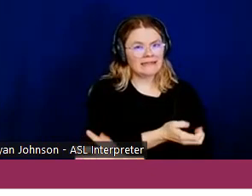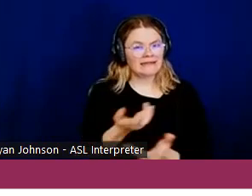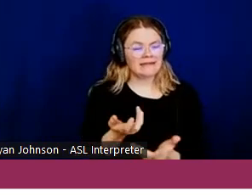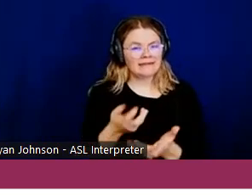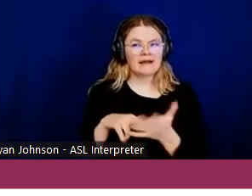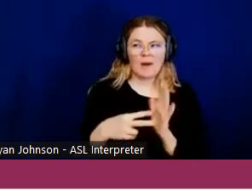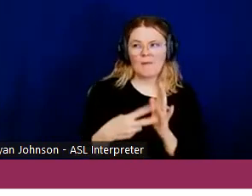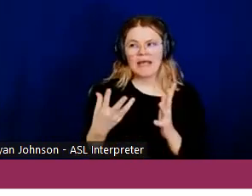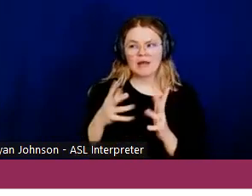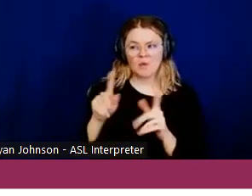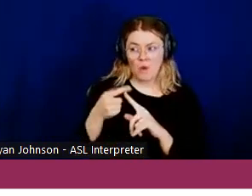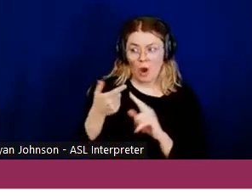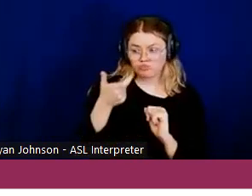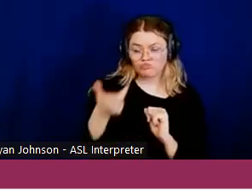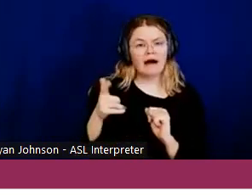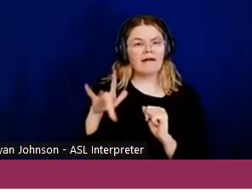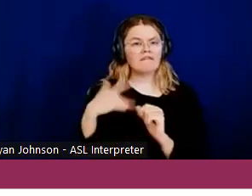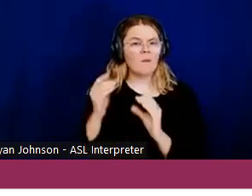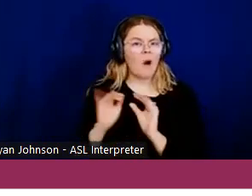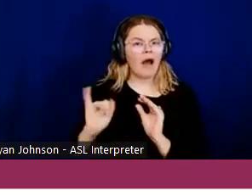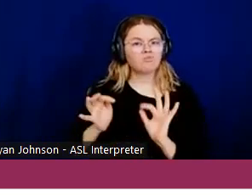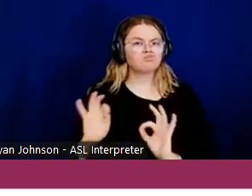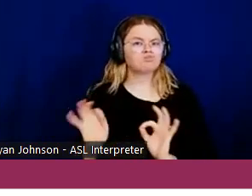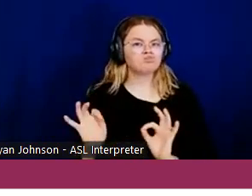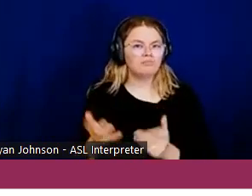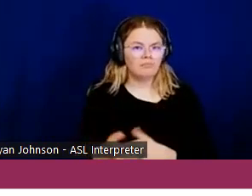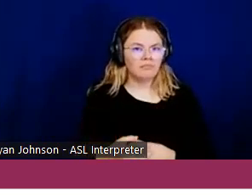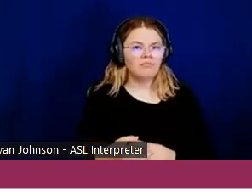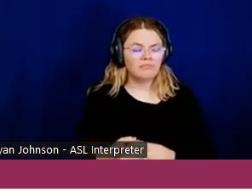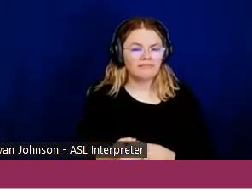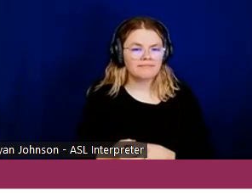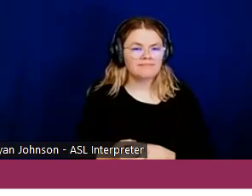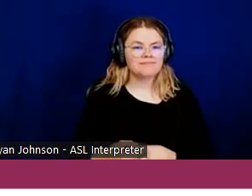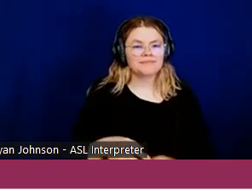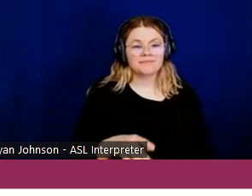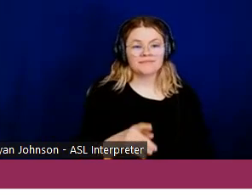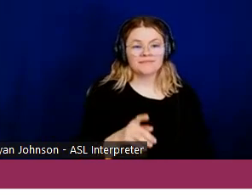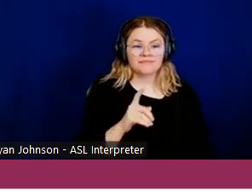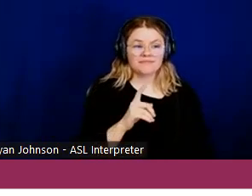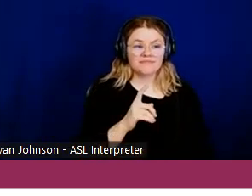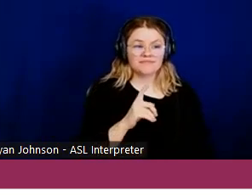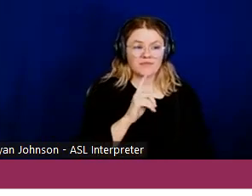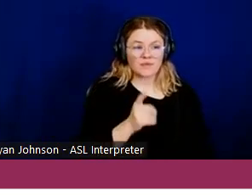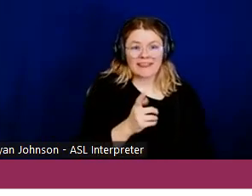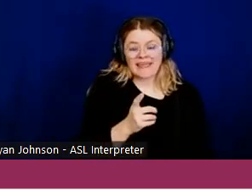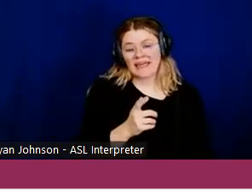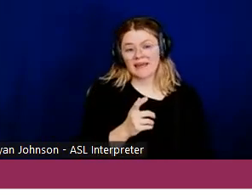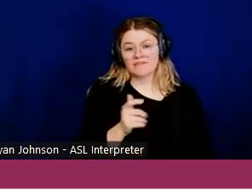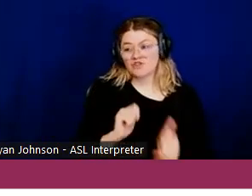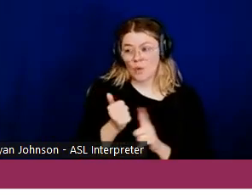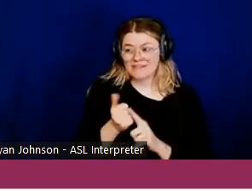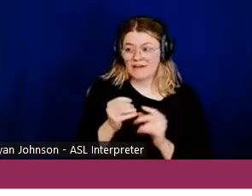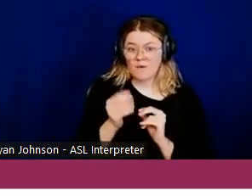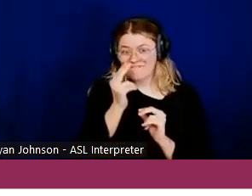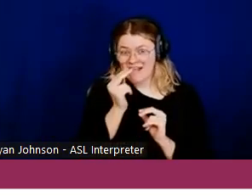entertaining view of abuse. And it makes the show overall just very fun and funny to watch. Um,